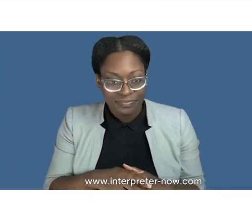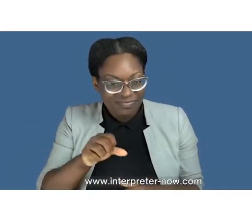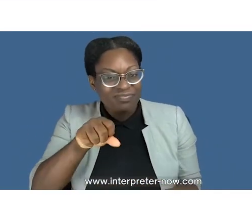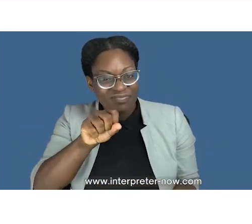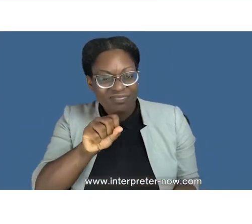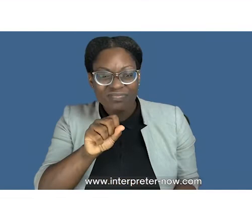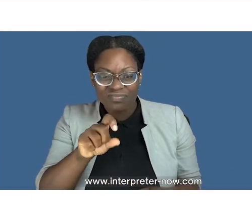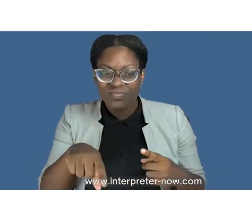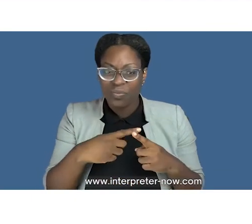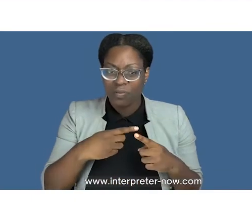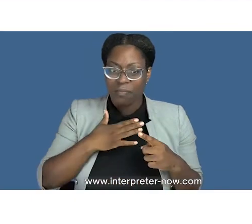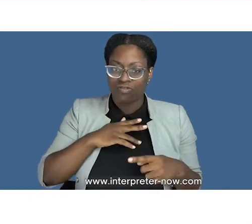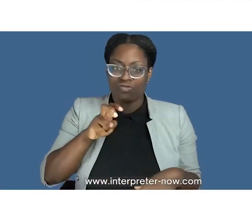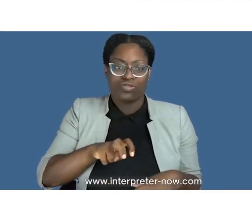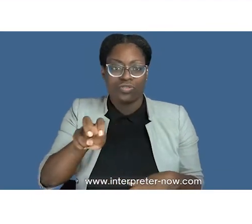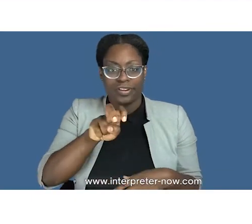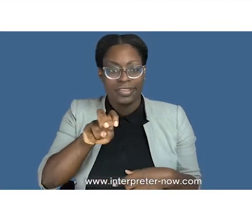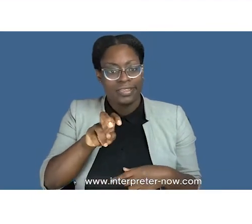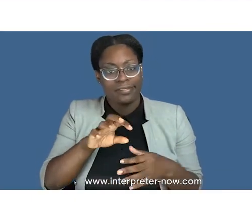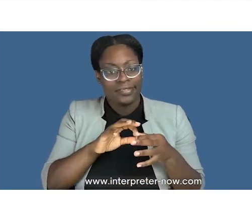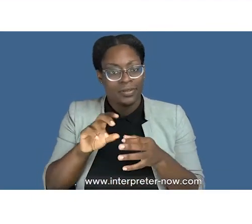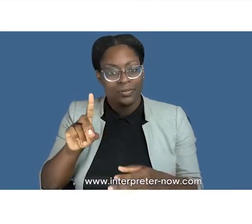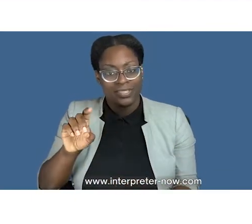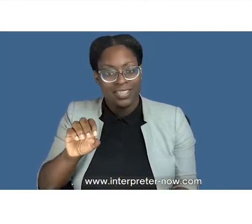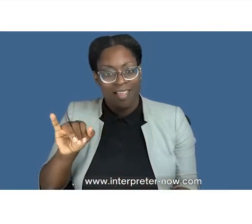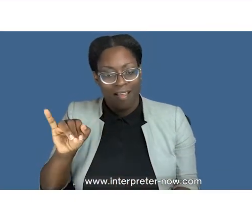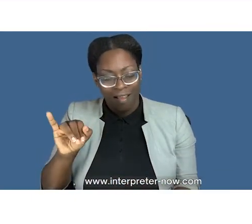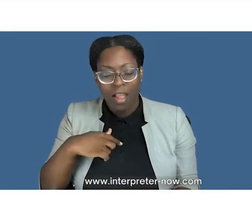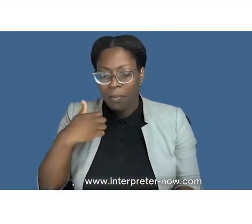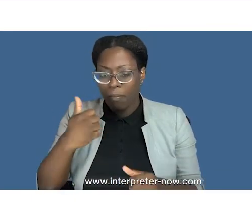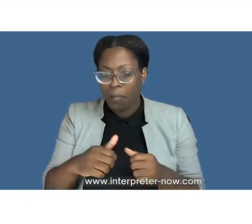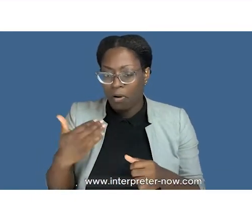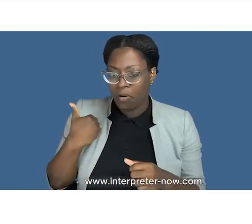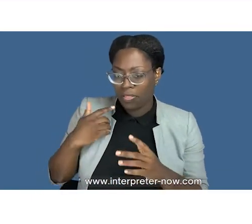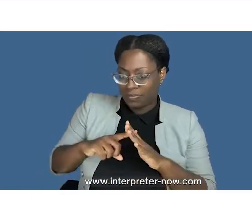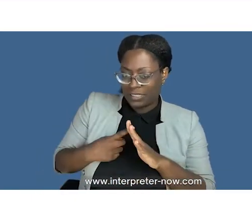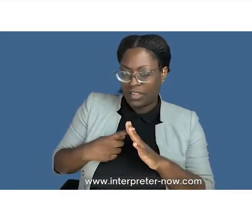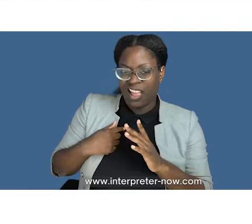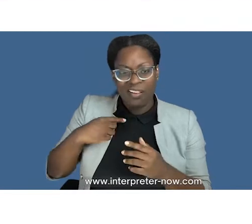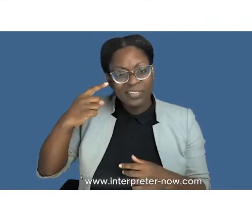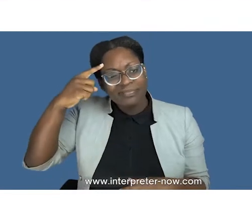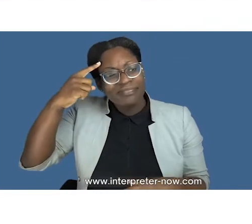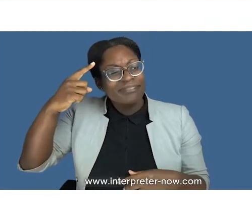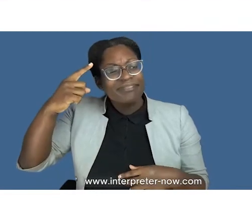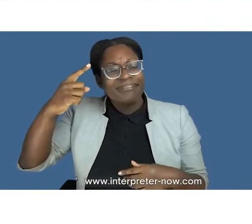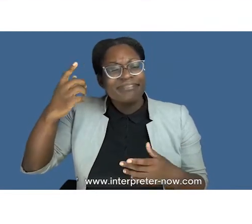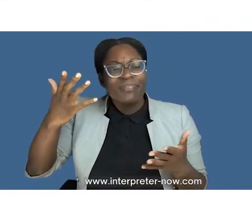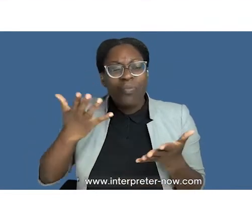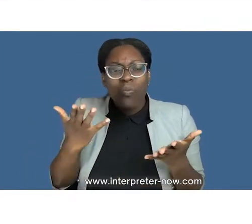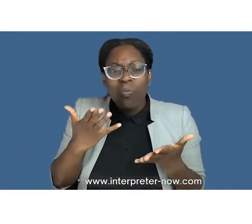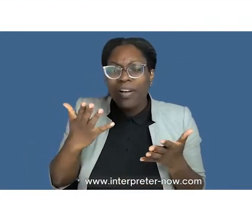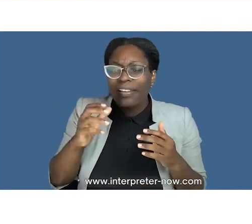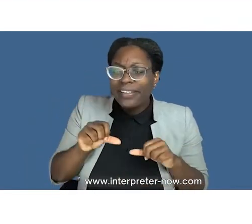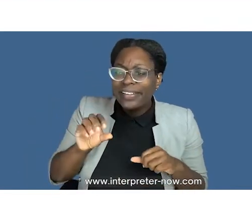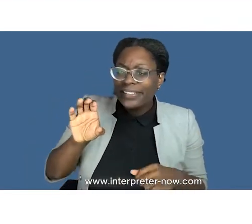my journey in allyship and diversity, equity, and inclusion, that switch of at the beginning, I was just thinking of the